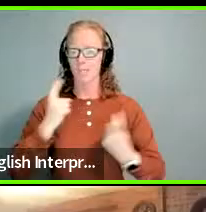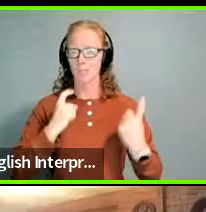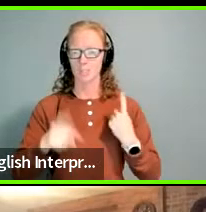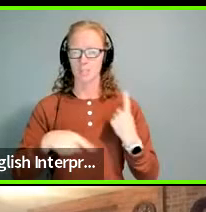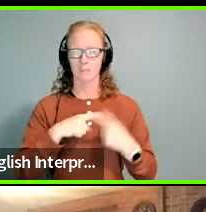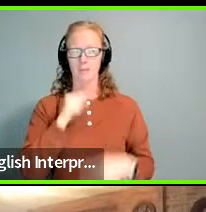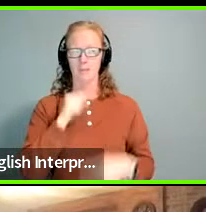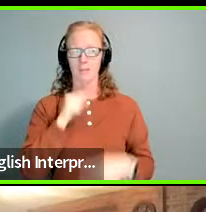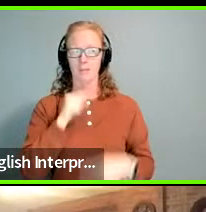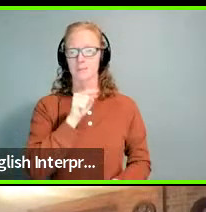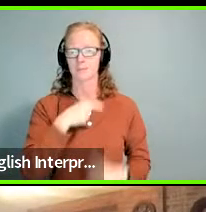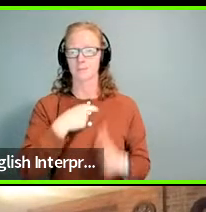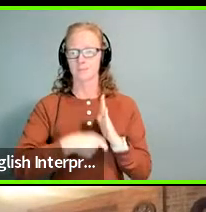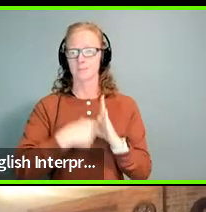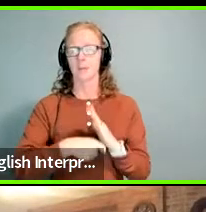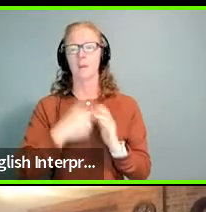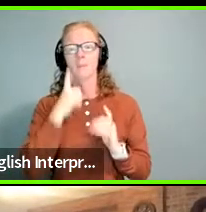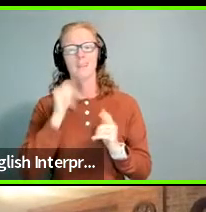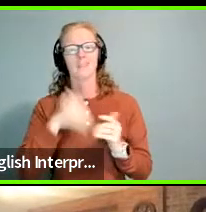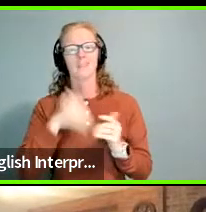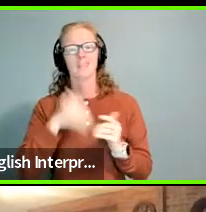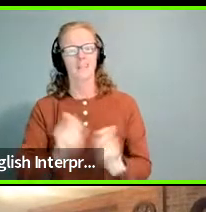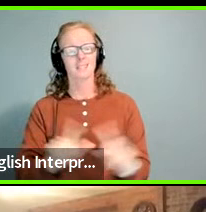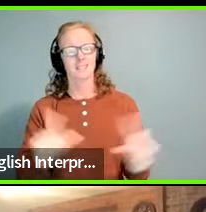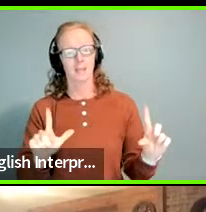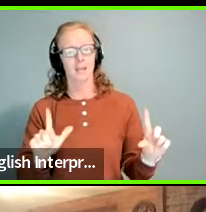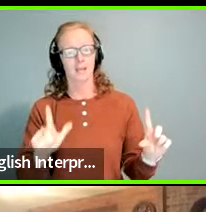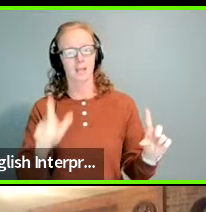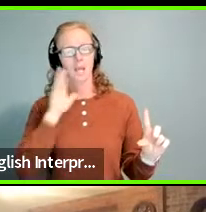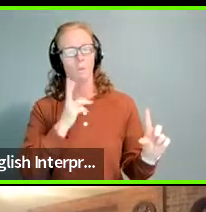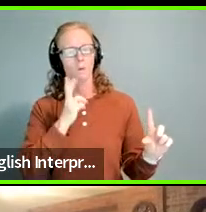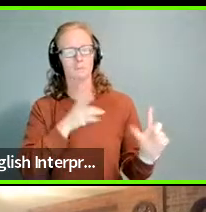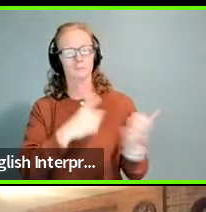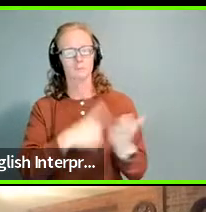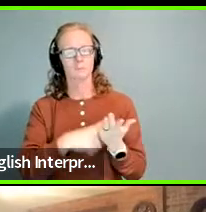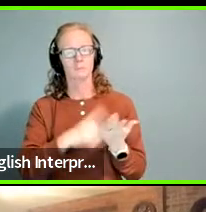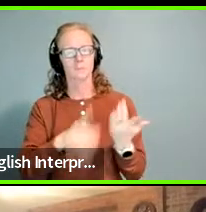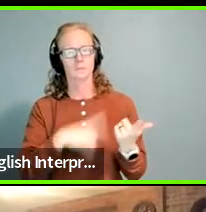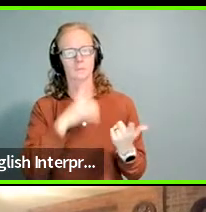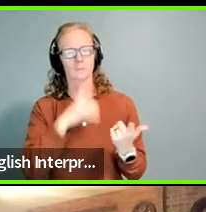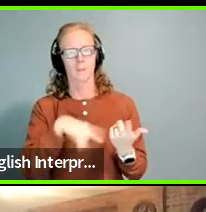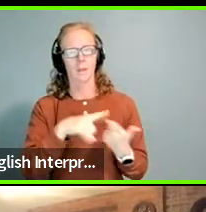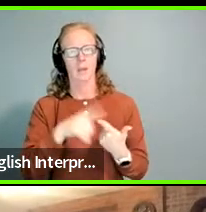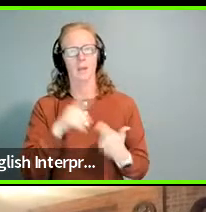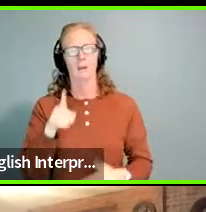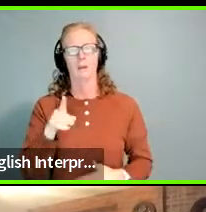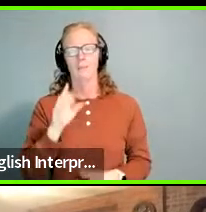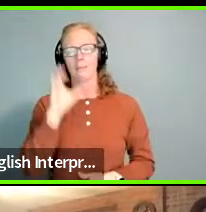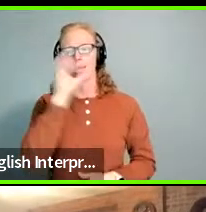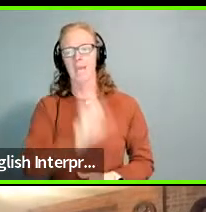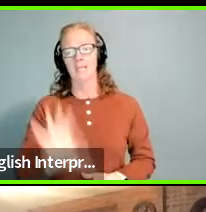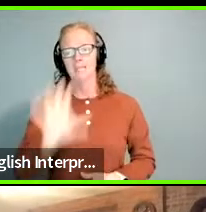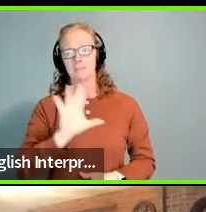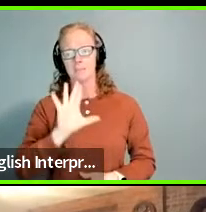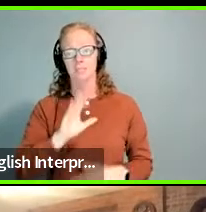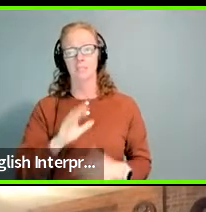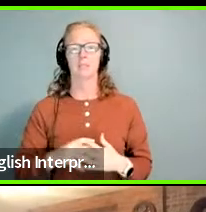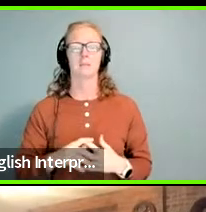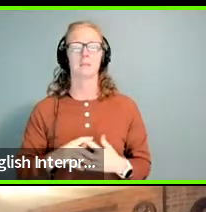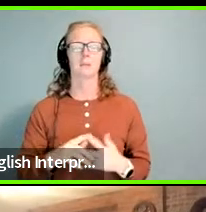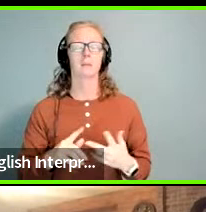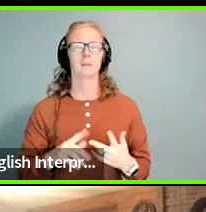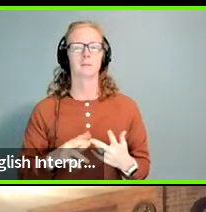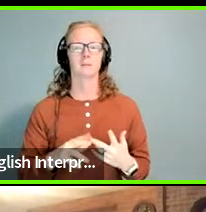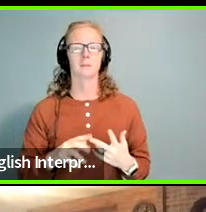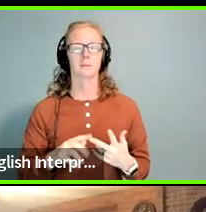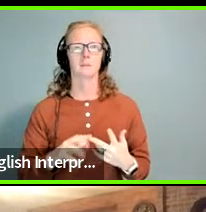cost estimate, because the next slide I'm going to transition a little bit to, now with the estimate kind of being developed,